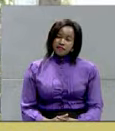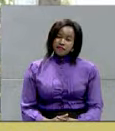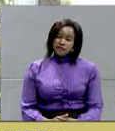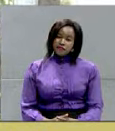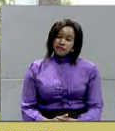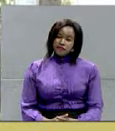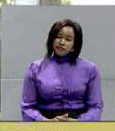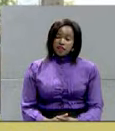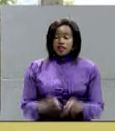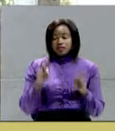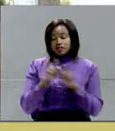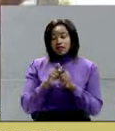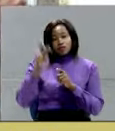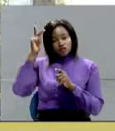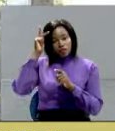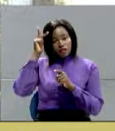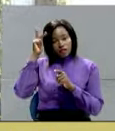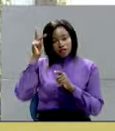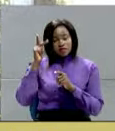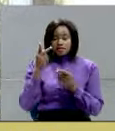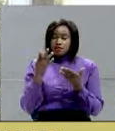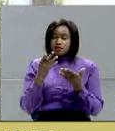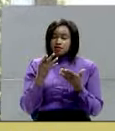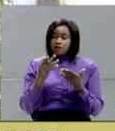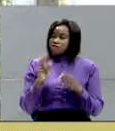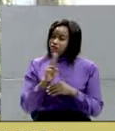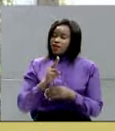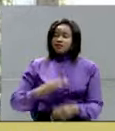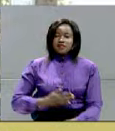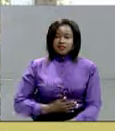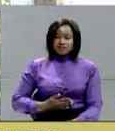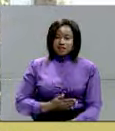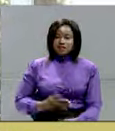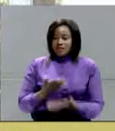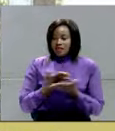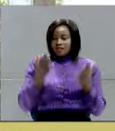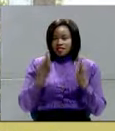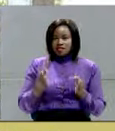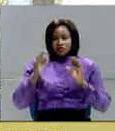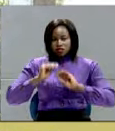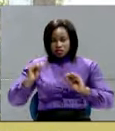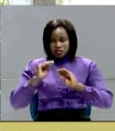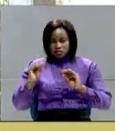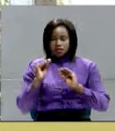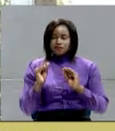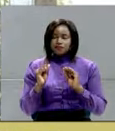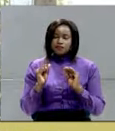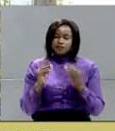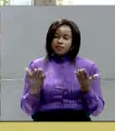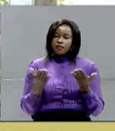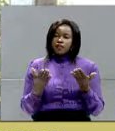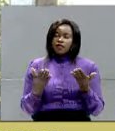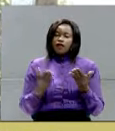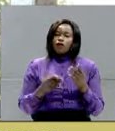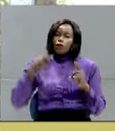Military knowledge is scientific. Whatever they teach you, is in order